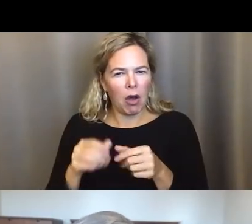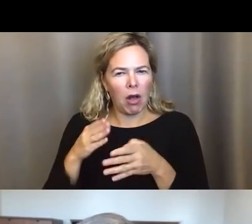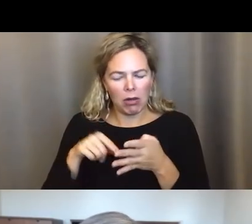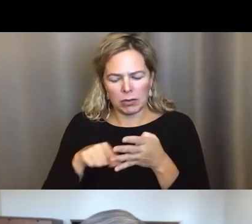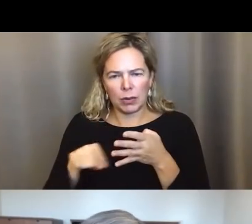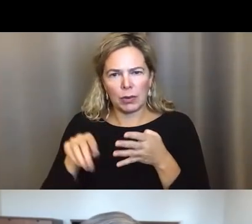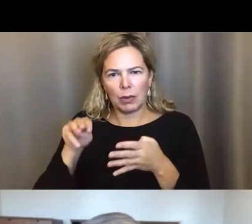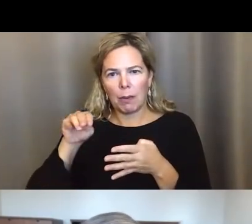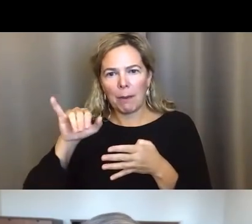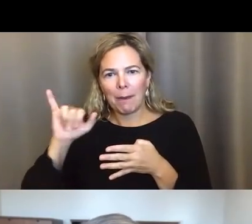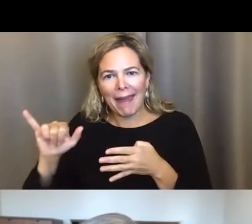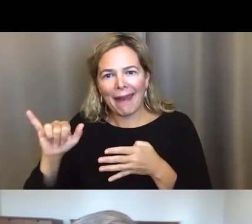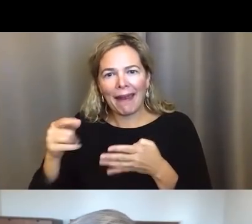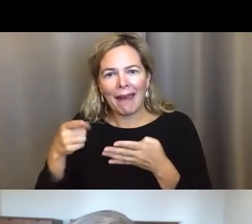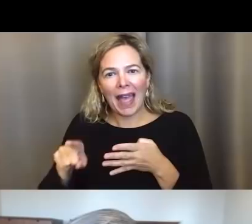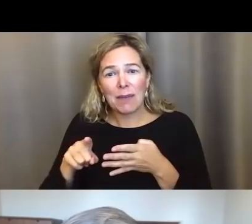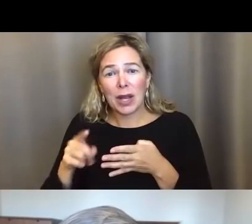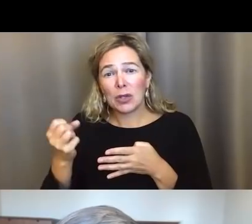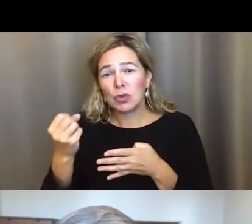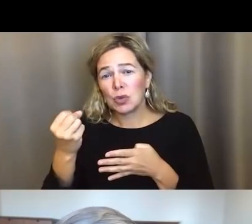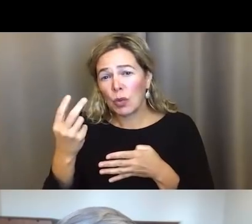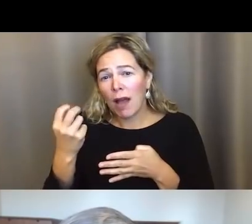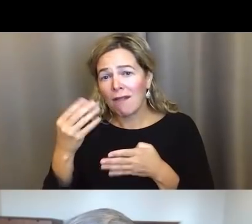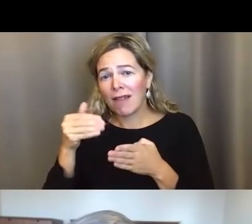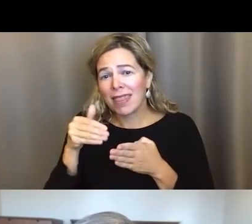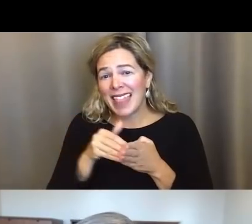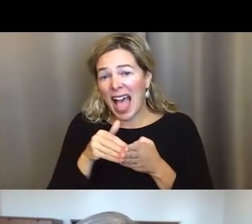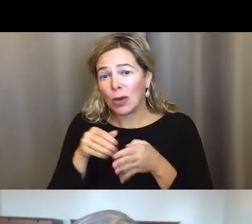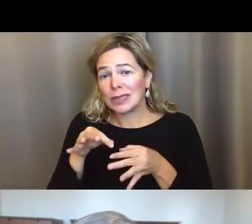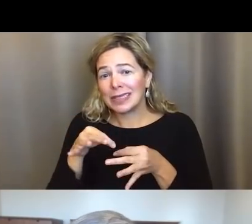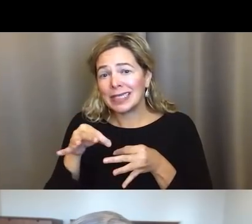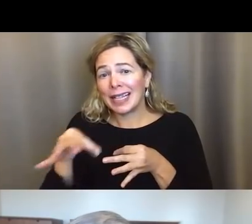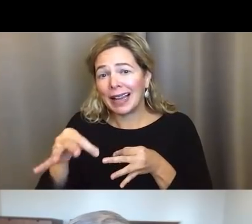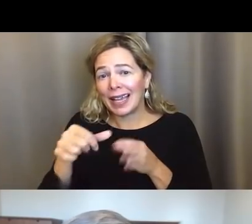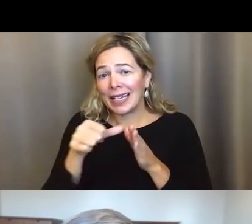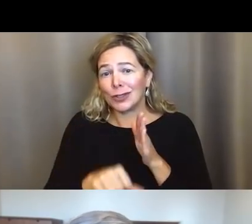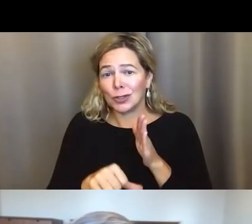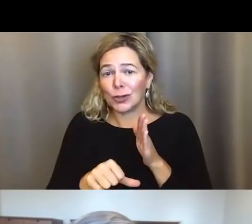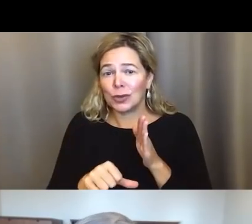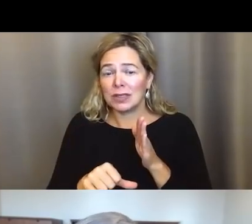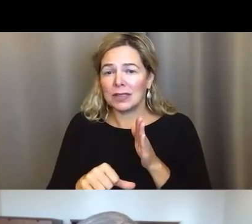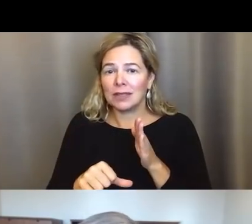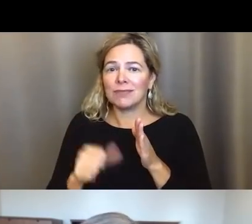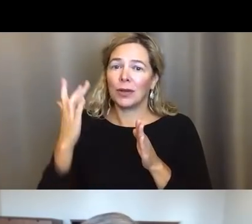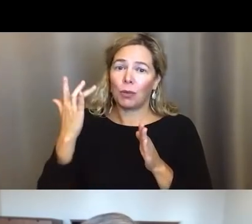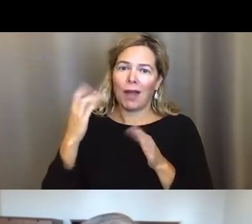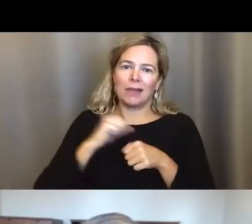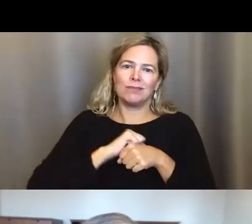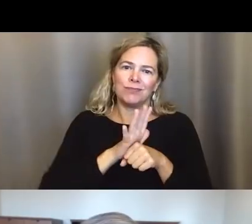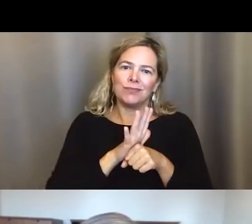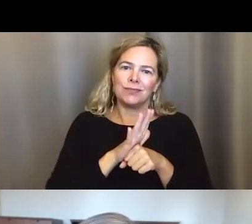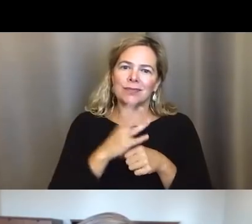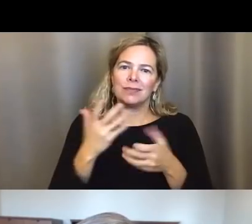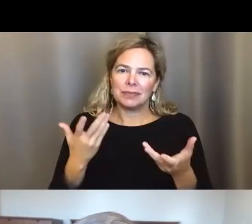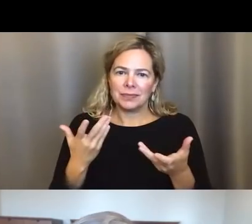May, we had nearly 12,000 delayed surgeries because of COVID, and we've made